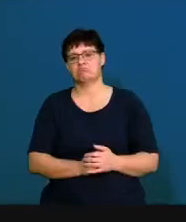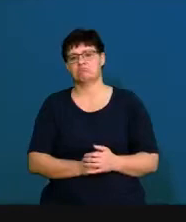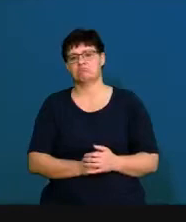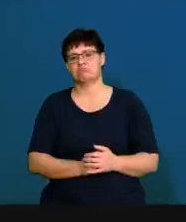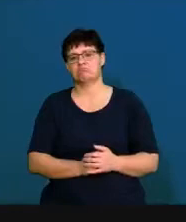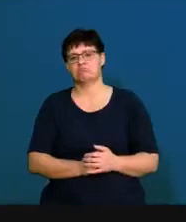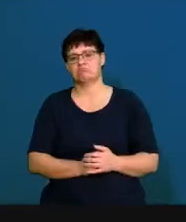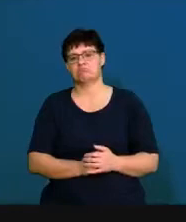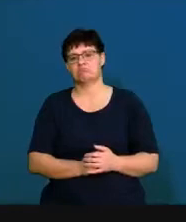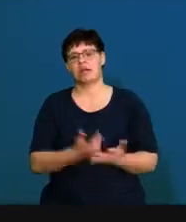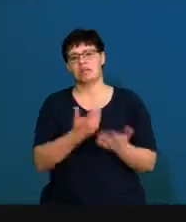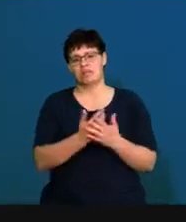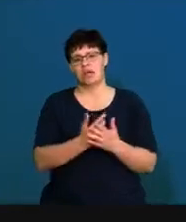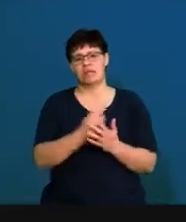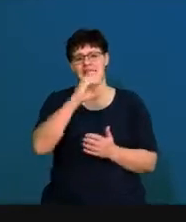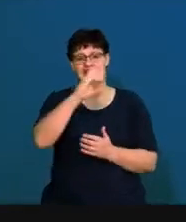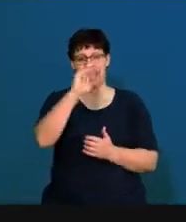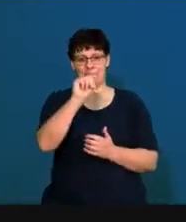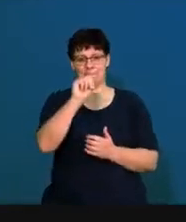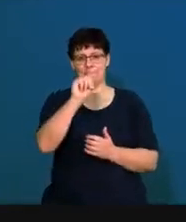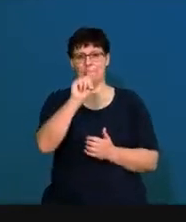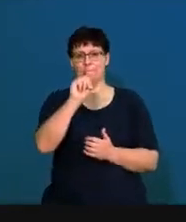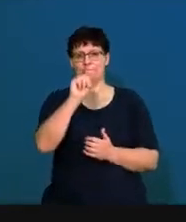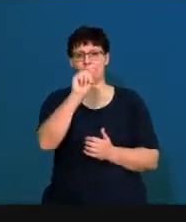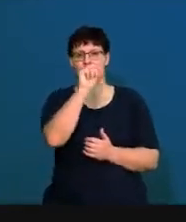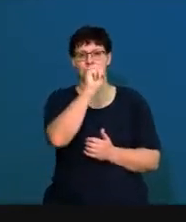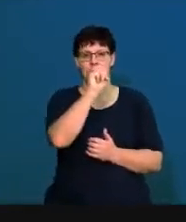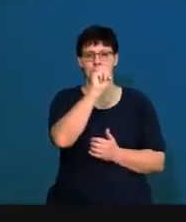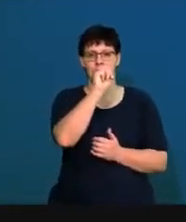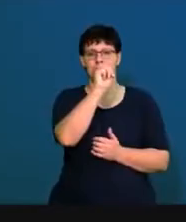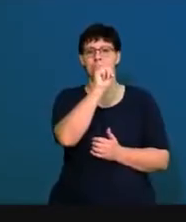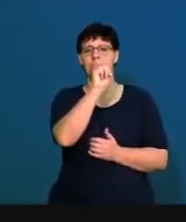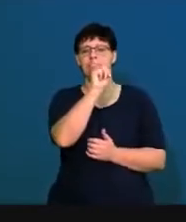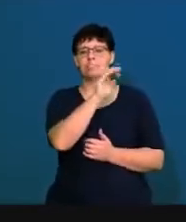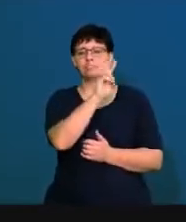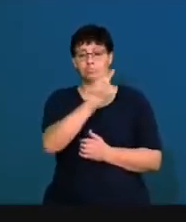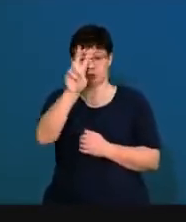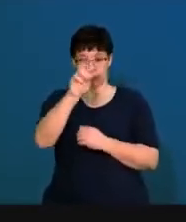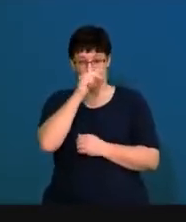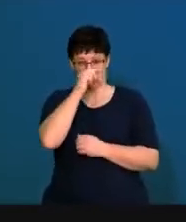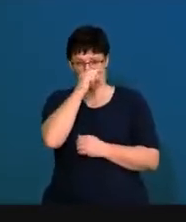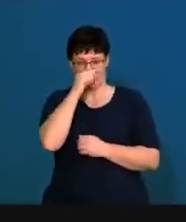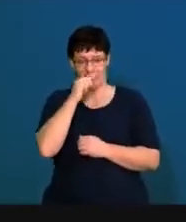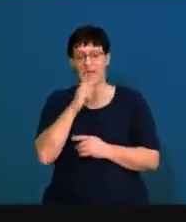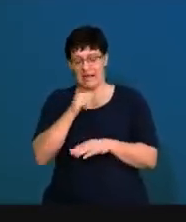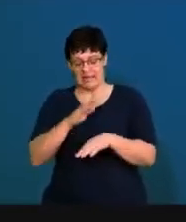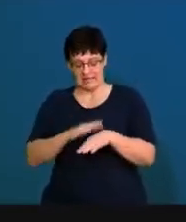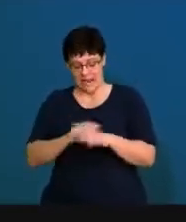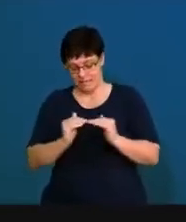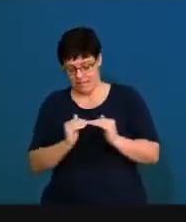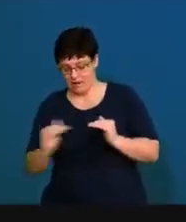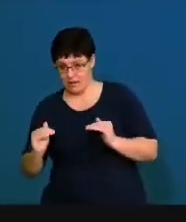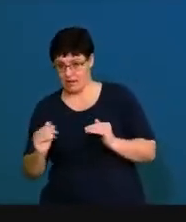let's say is in cubic centimeters. Okay? Is in cubic centimeters versus time, okay?